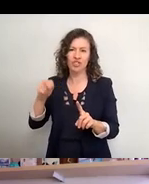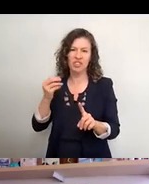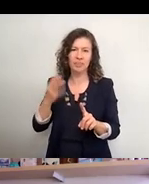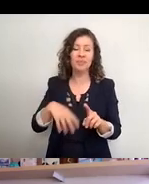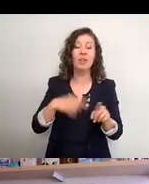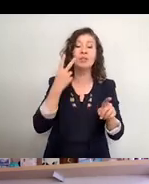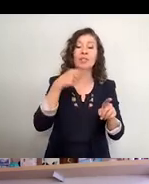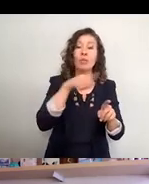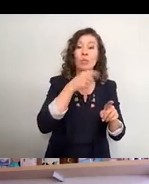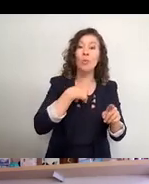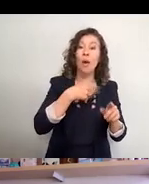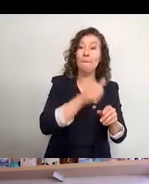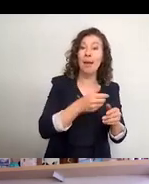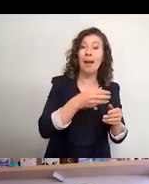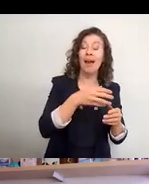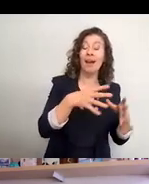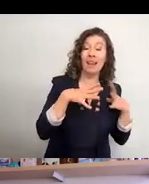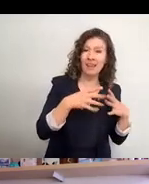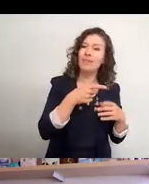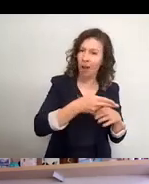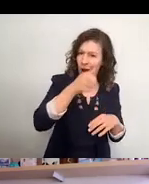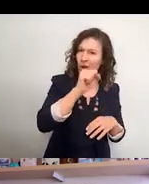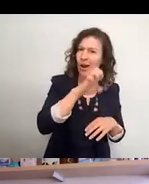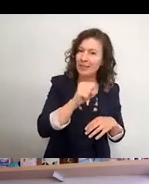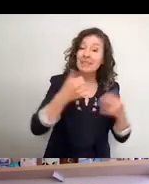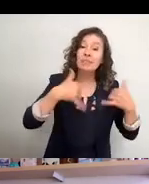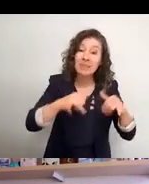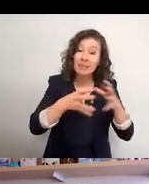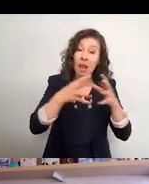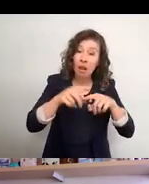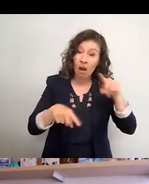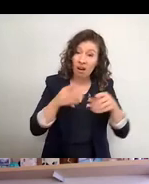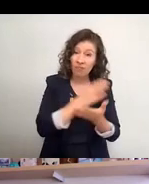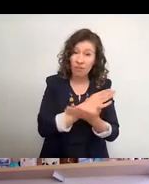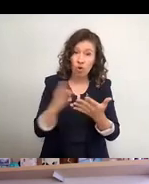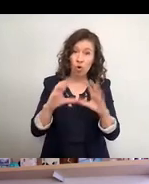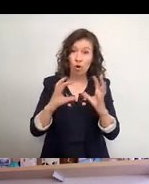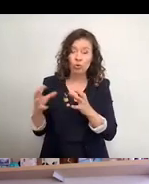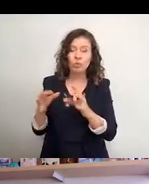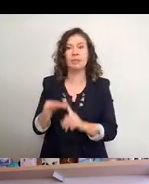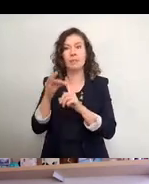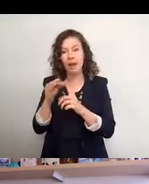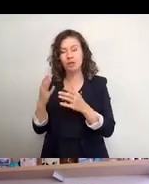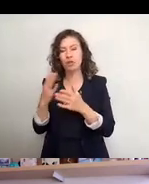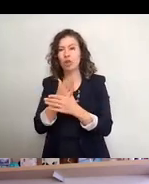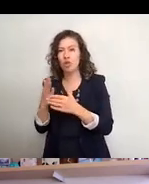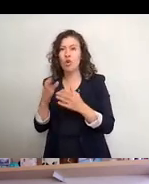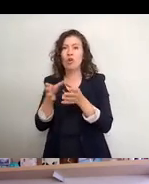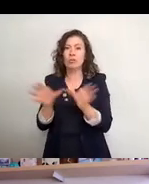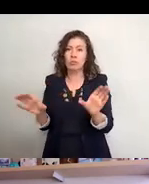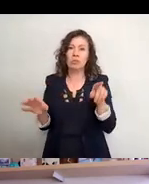did have higher SES, there was still quite a lot of variability across groups, especially across the paid and unpaid leave